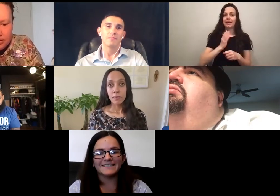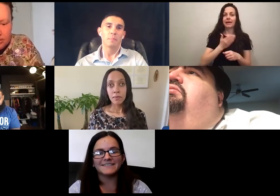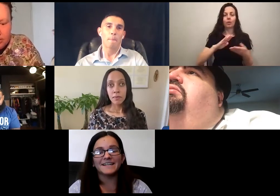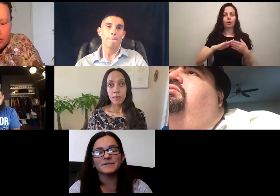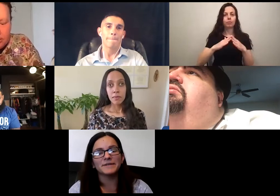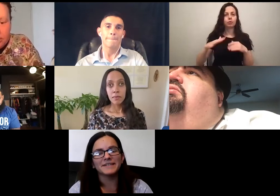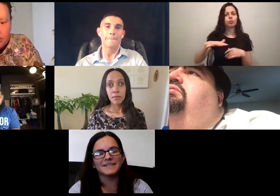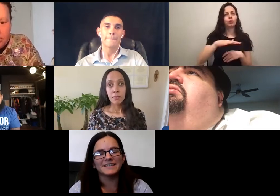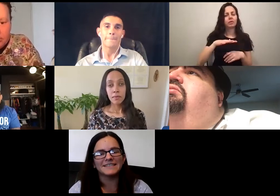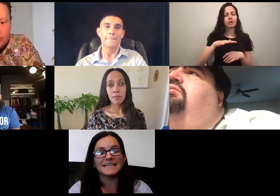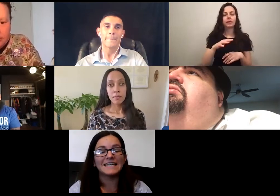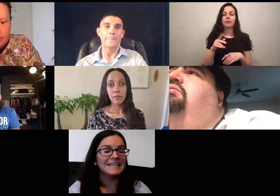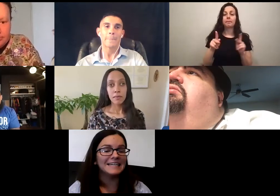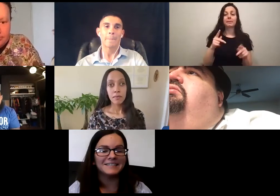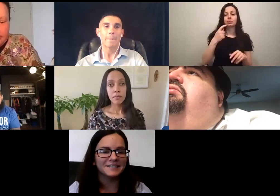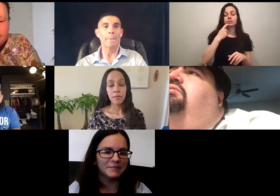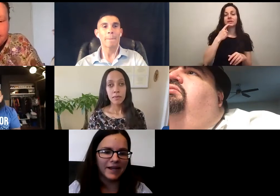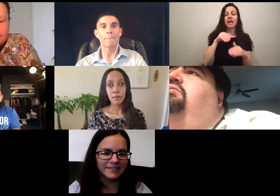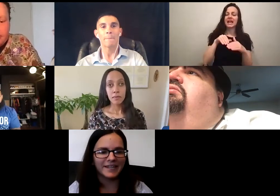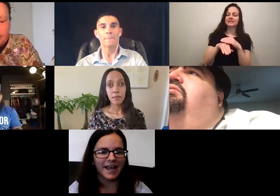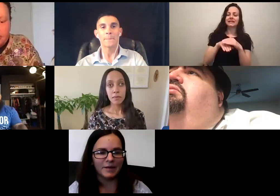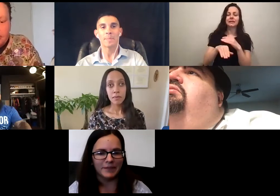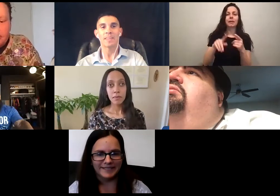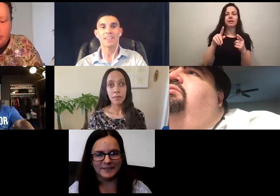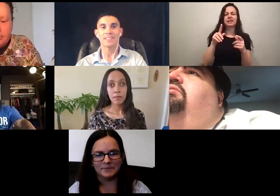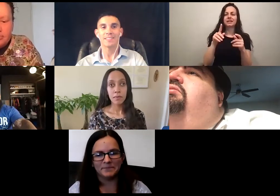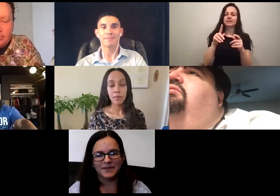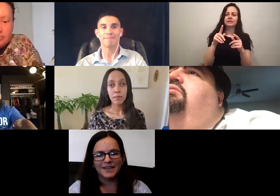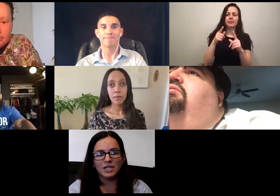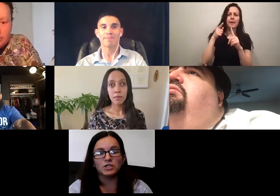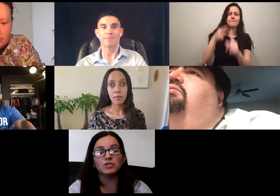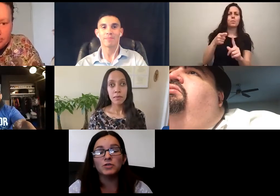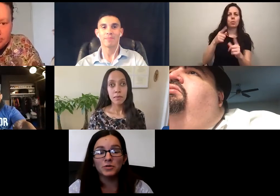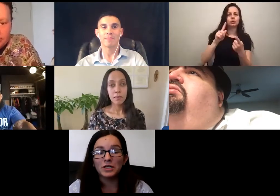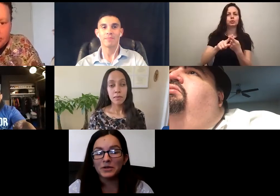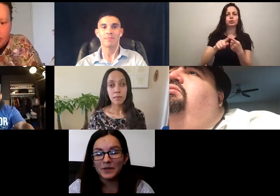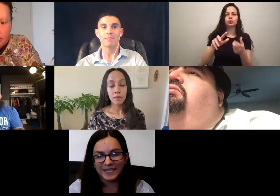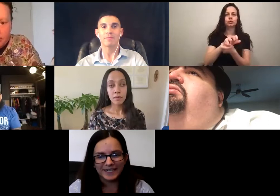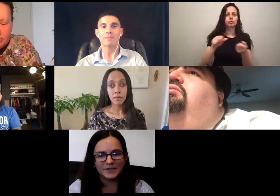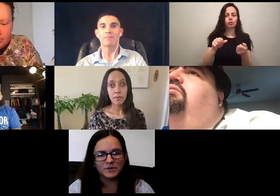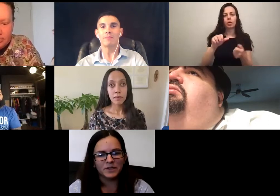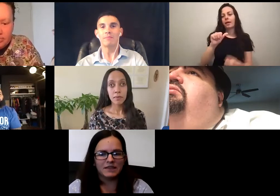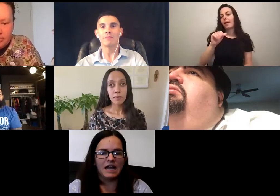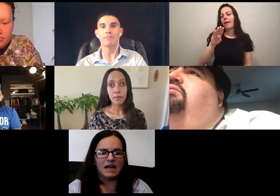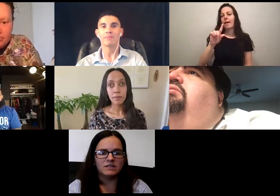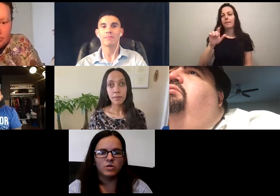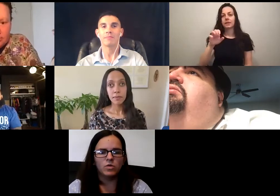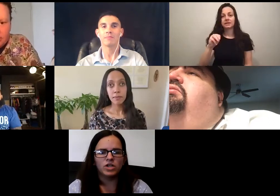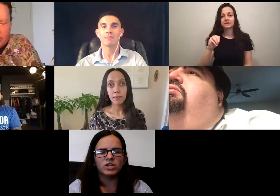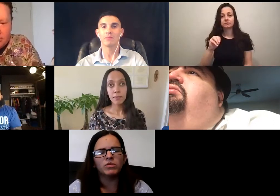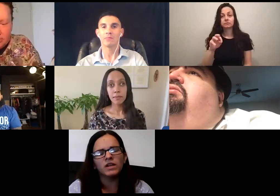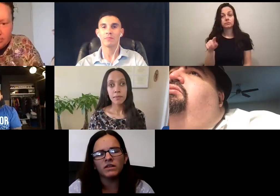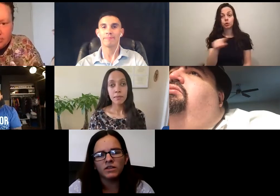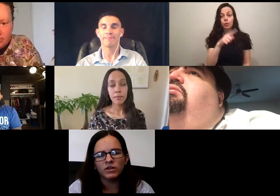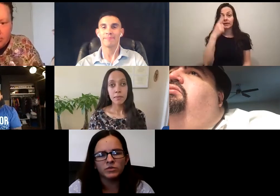that accessibility is the key to dismantling ableism. Do you agree with that? Or